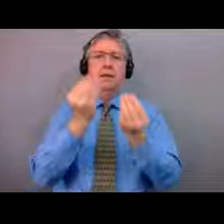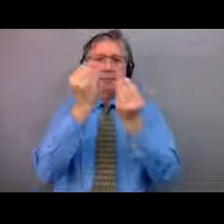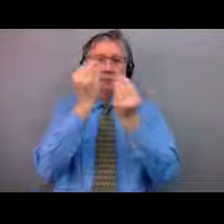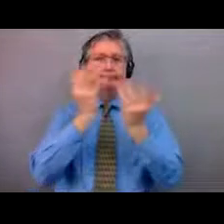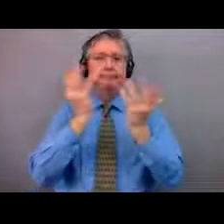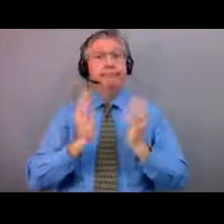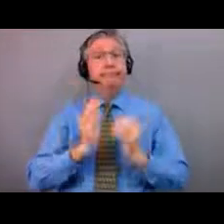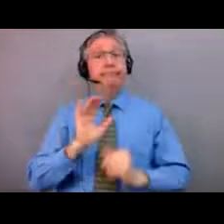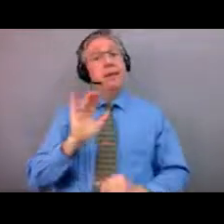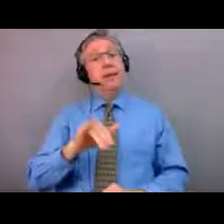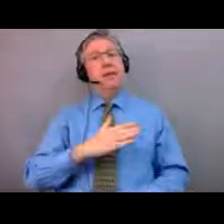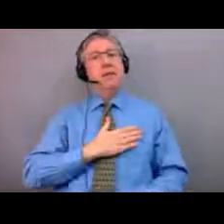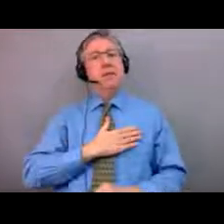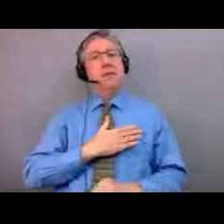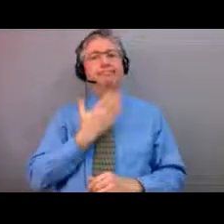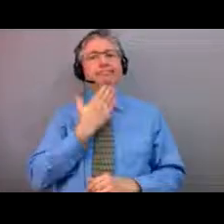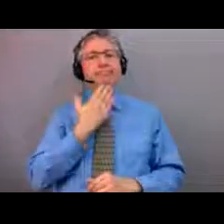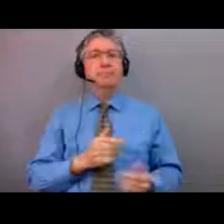Thanks, Stephen. Richard?